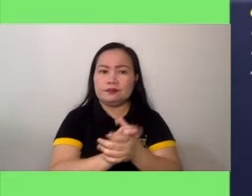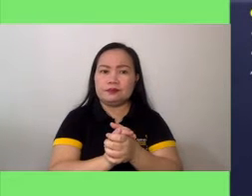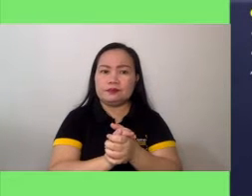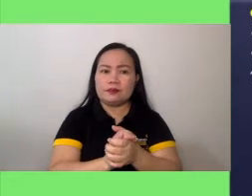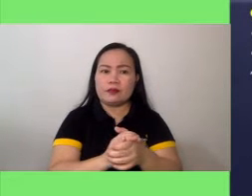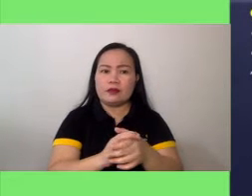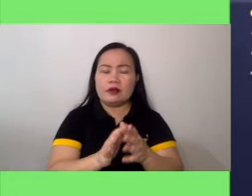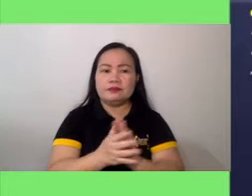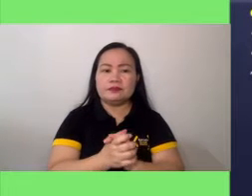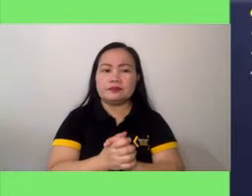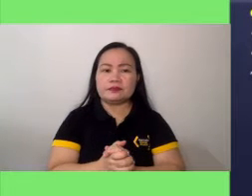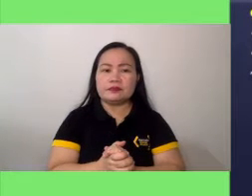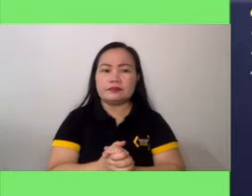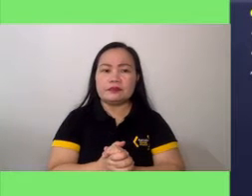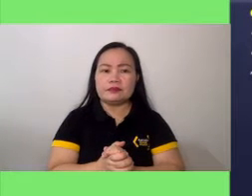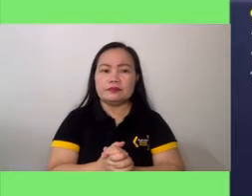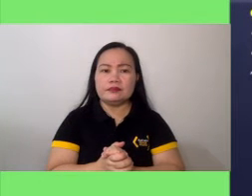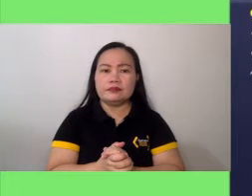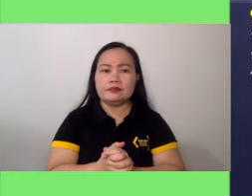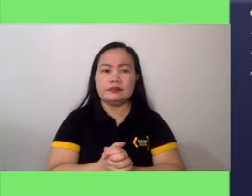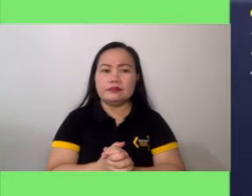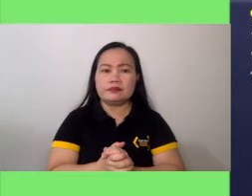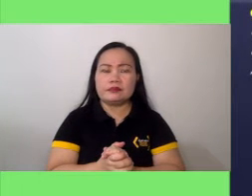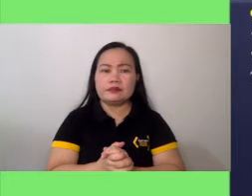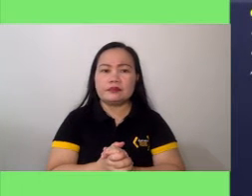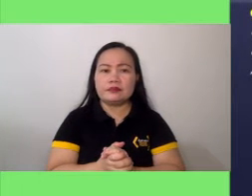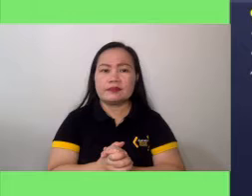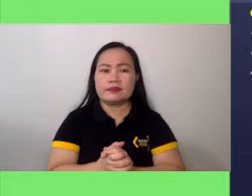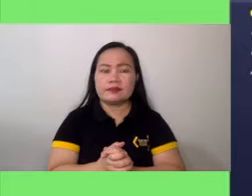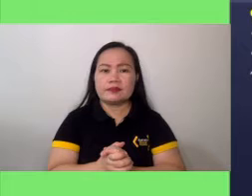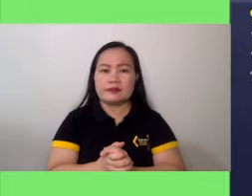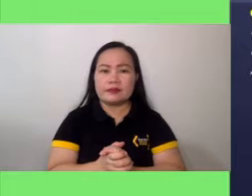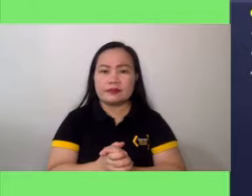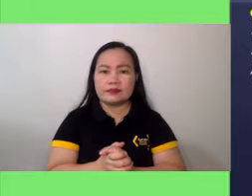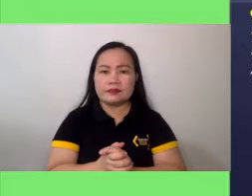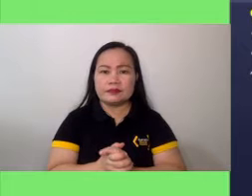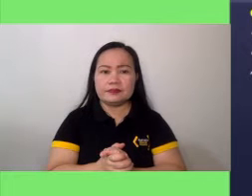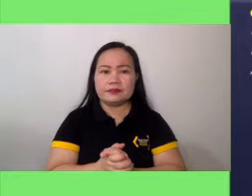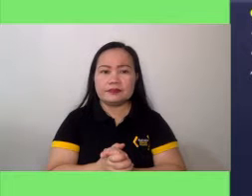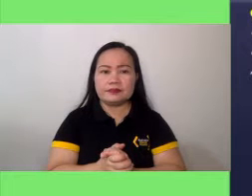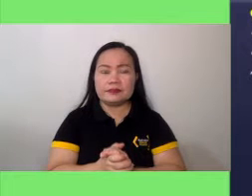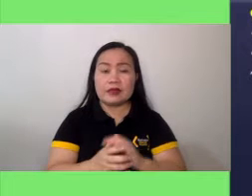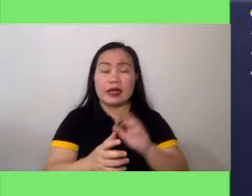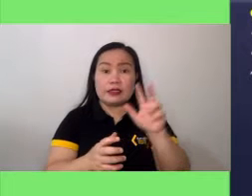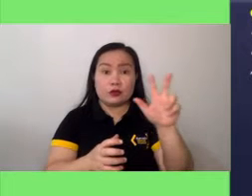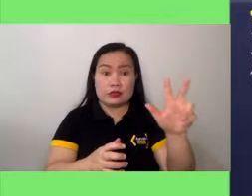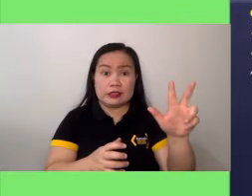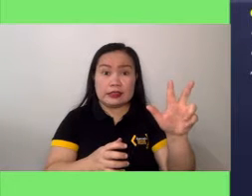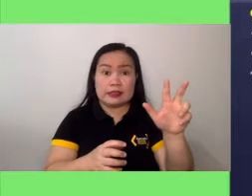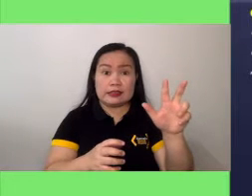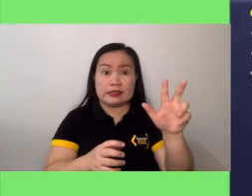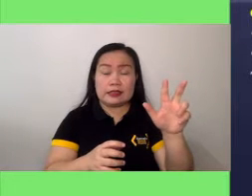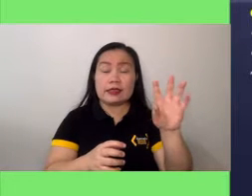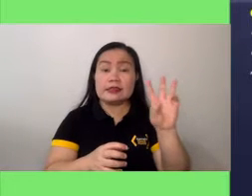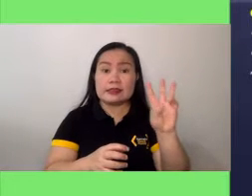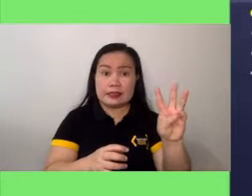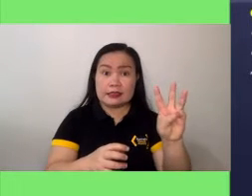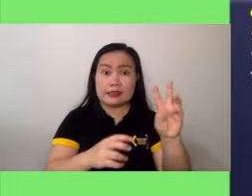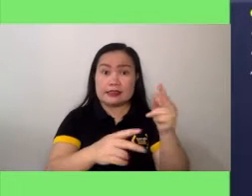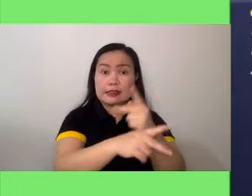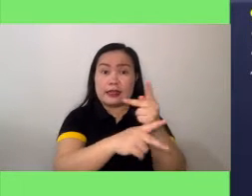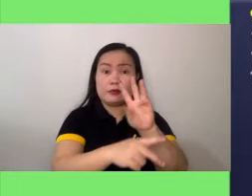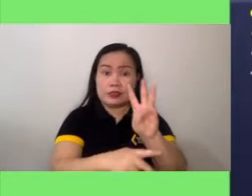in-expand mo yan, ito po siya. So, hindi naman pwedeng 6 times 6, ganon. So, i-simplify pa po natin ito. Magiging 36 po